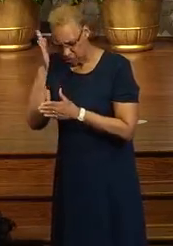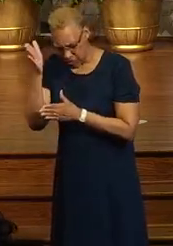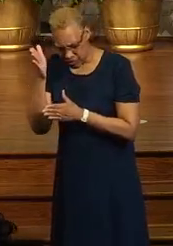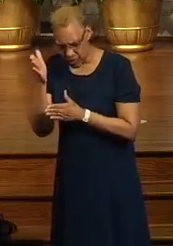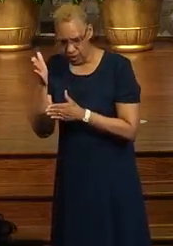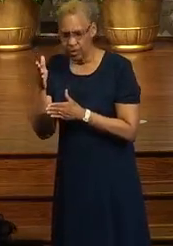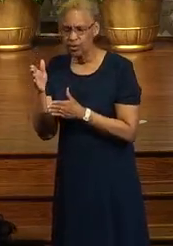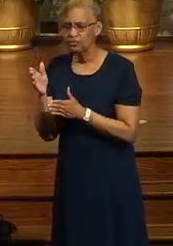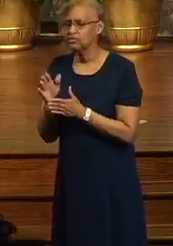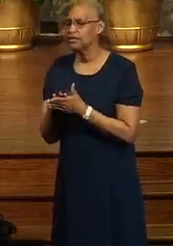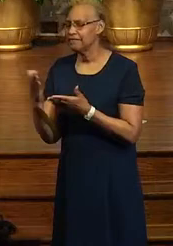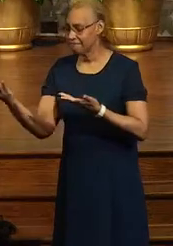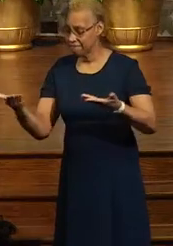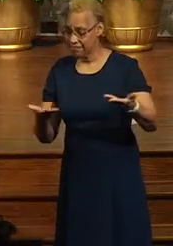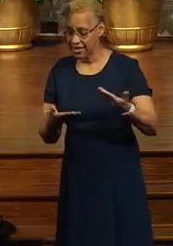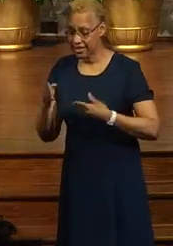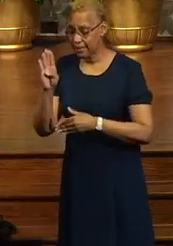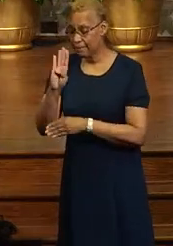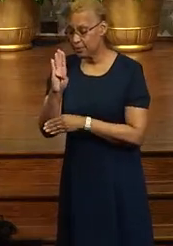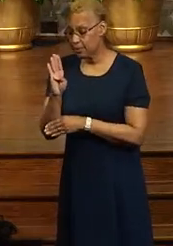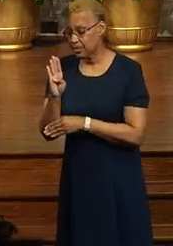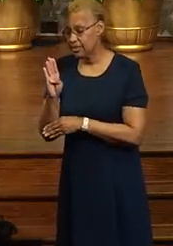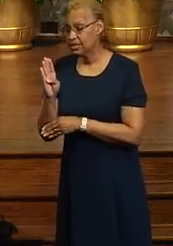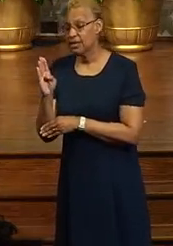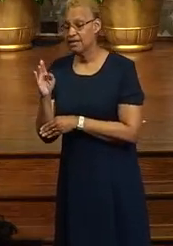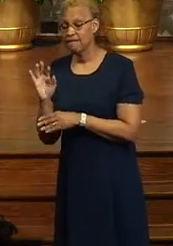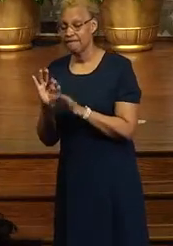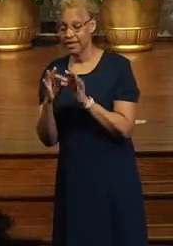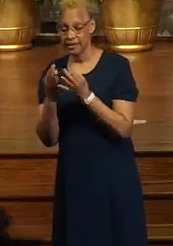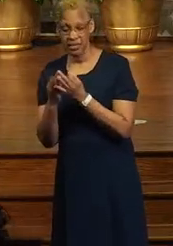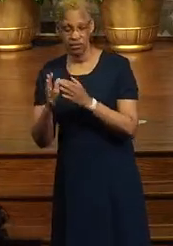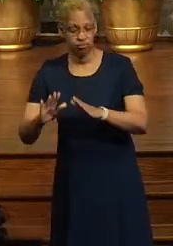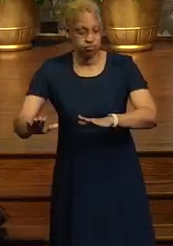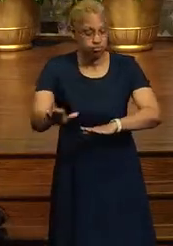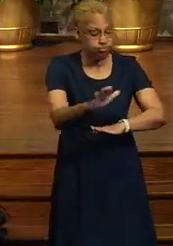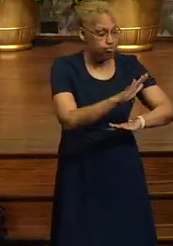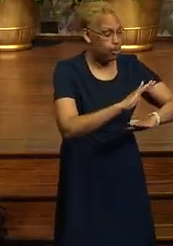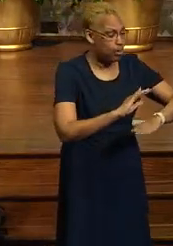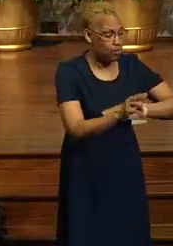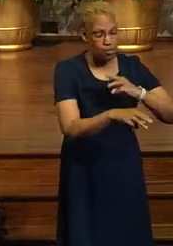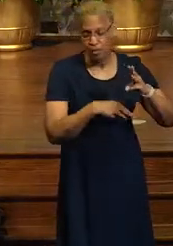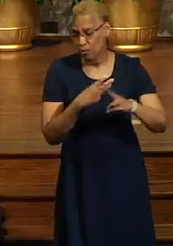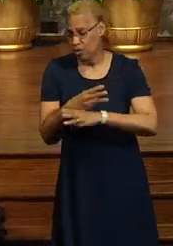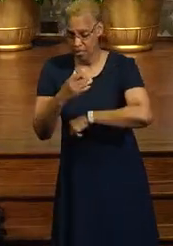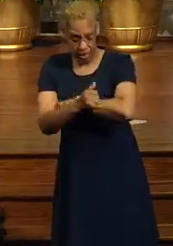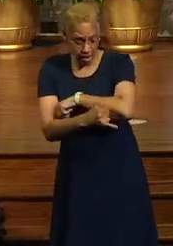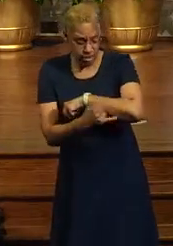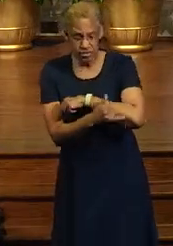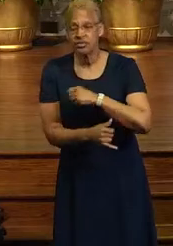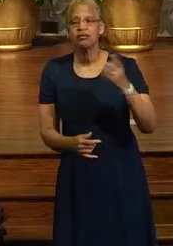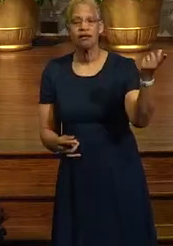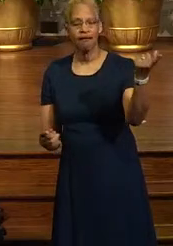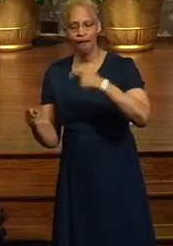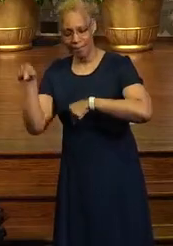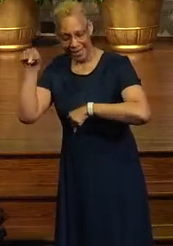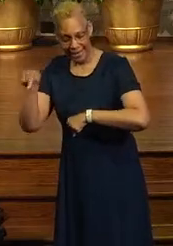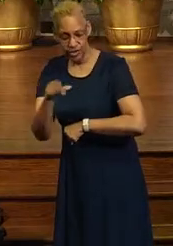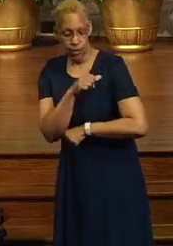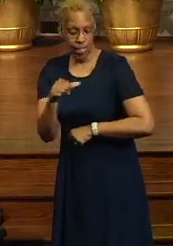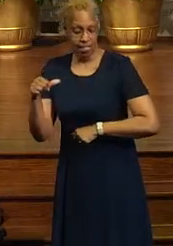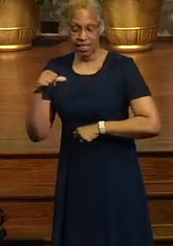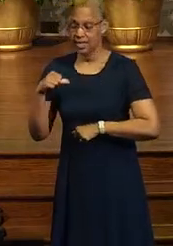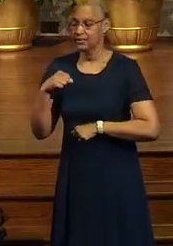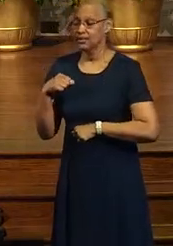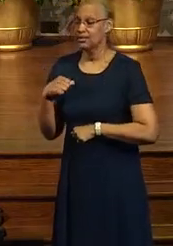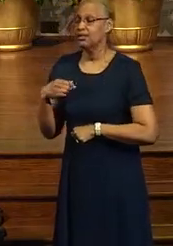the nation, wherever you are, to come to Atlanta. We're going to have a celebration that you will not believe. God is going to minister